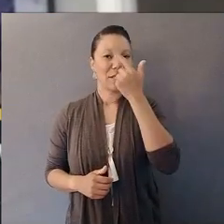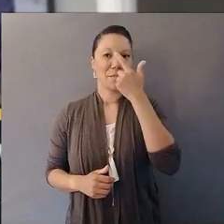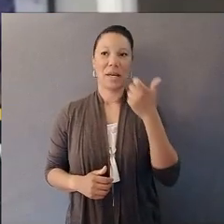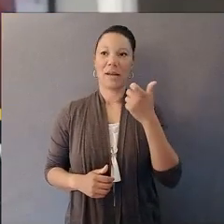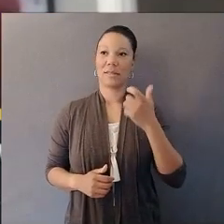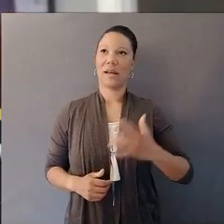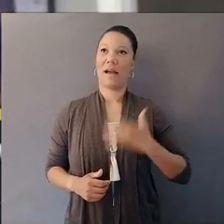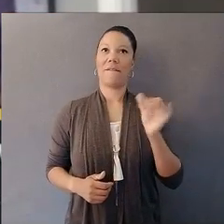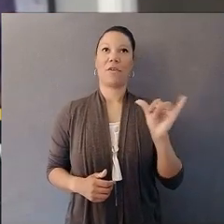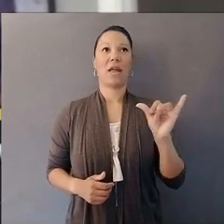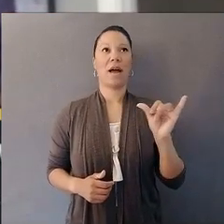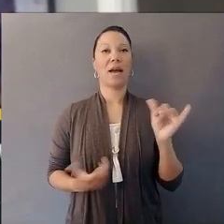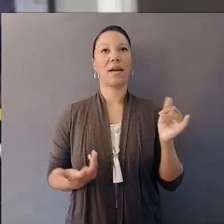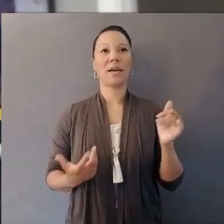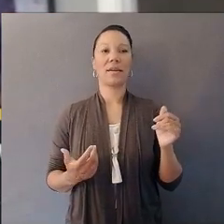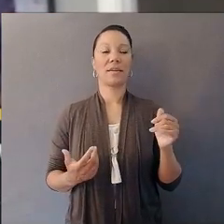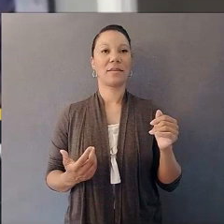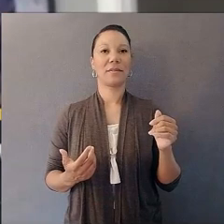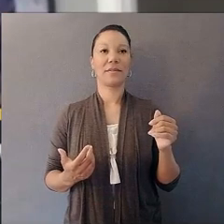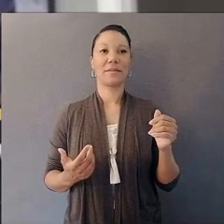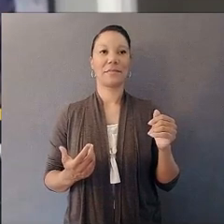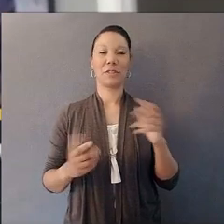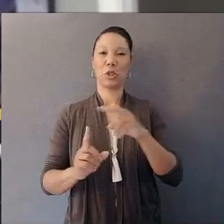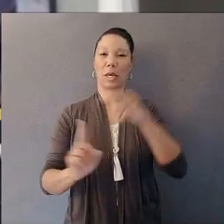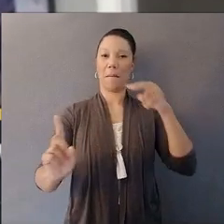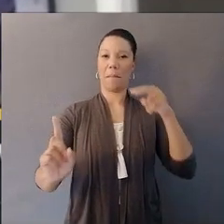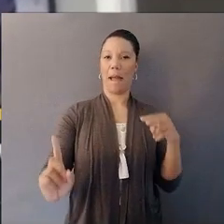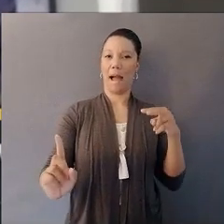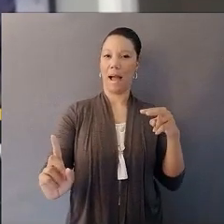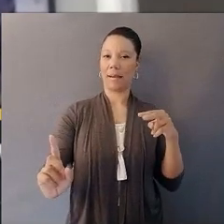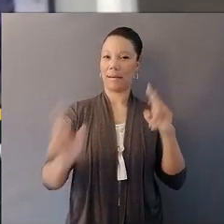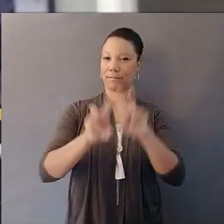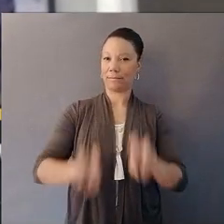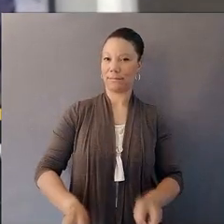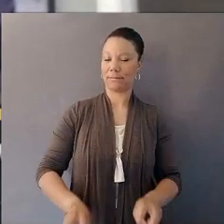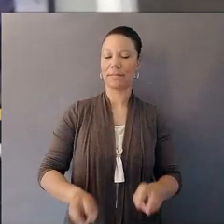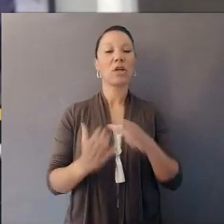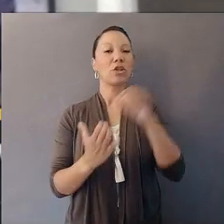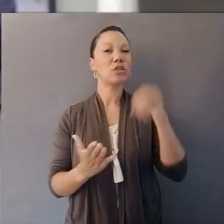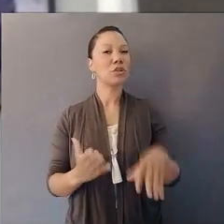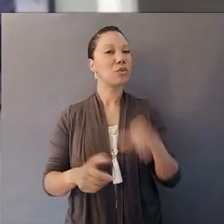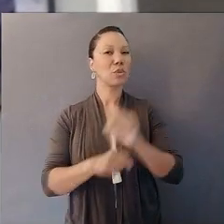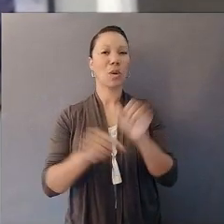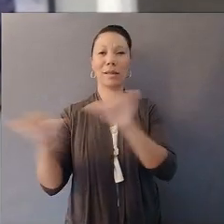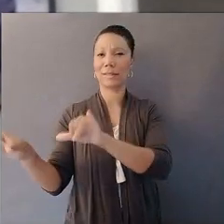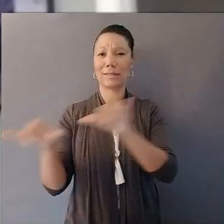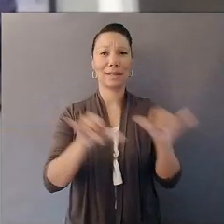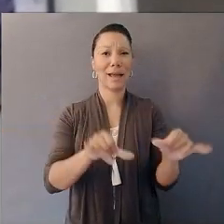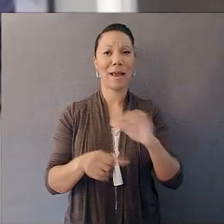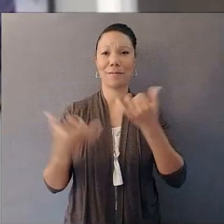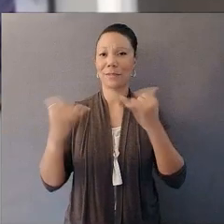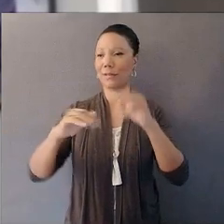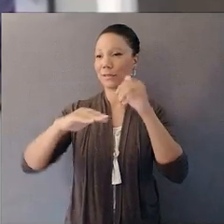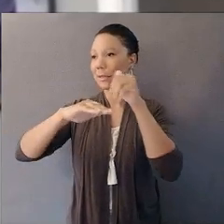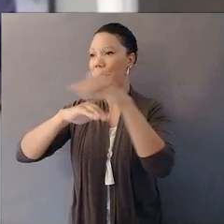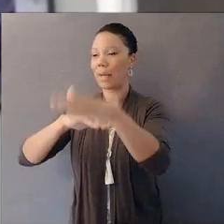from a perspective of taking a step back, their work looks kind of the same. Like they're still submitting problem sets. Like mine was, I didn't have a